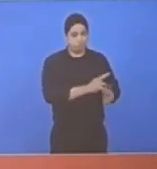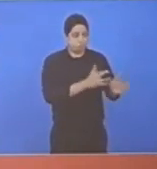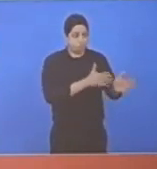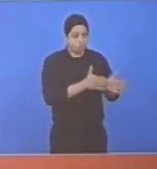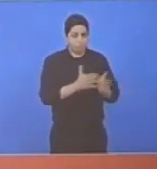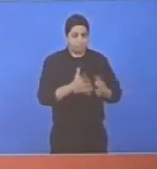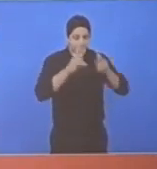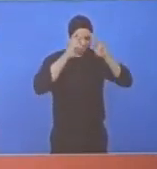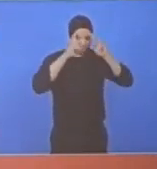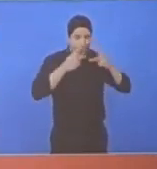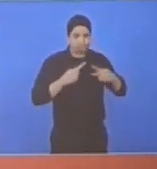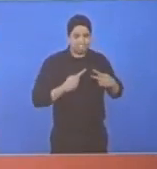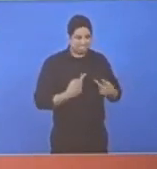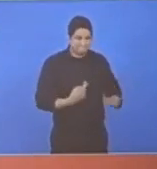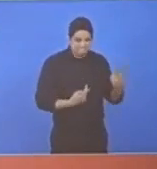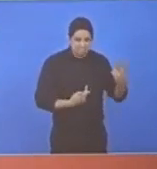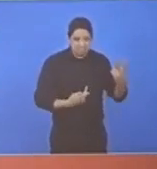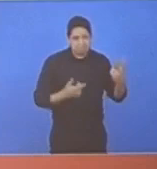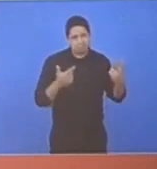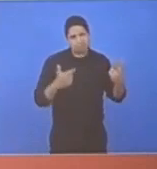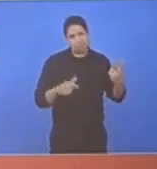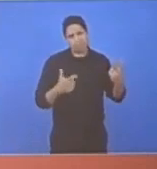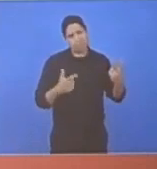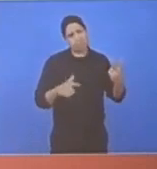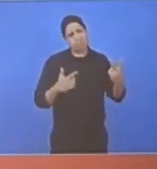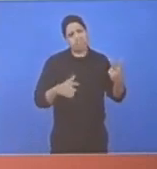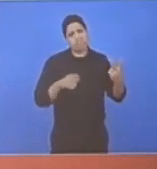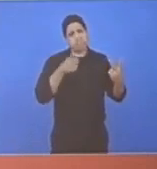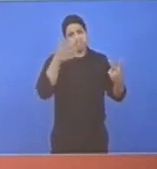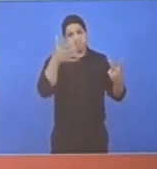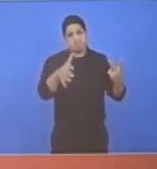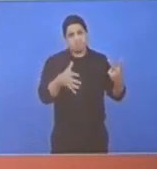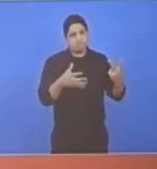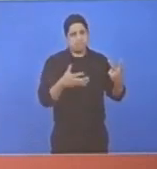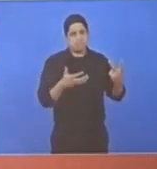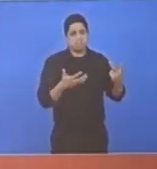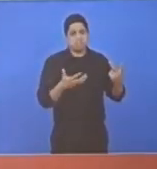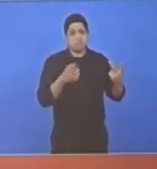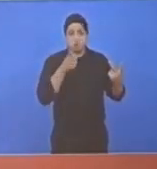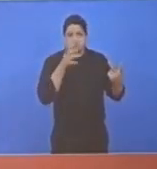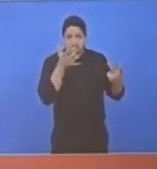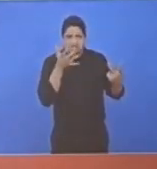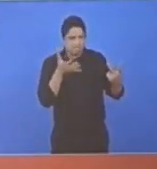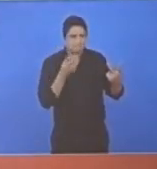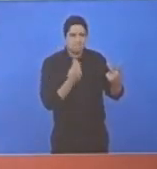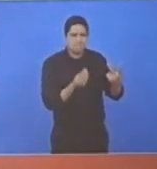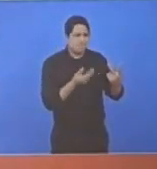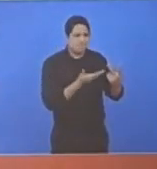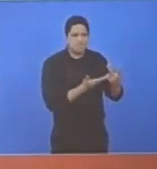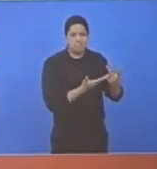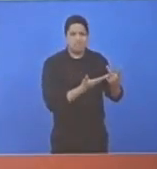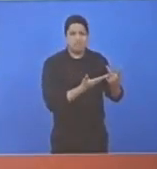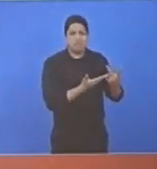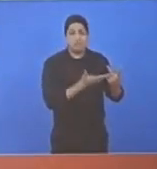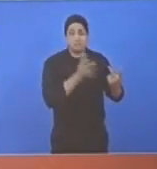Human organization / religion It has no